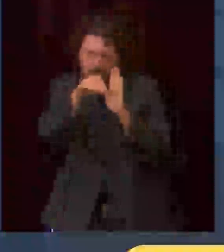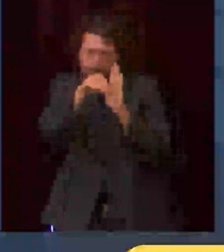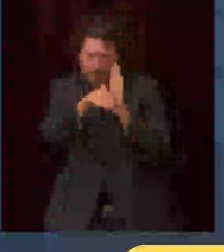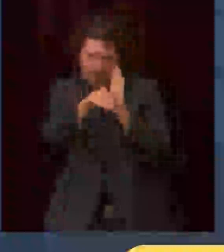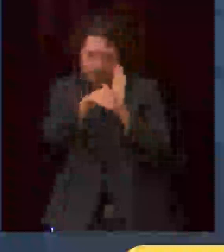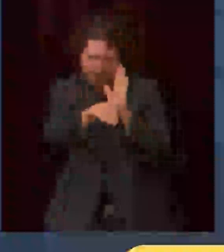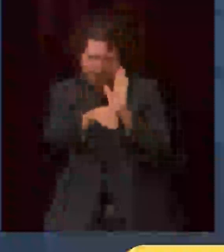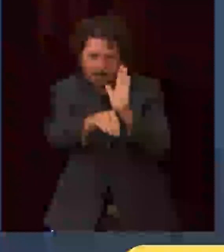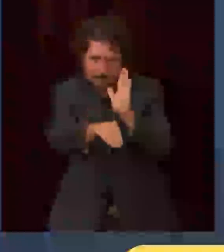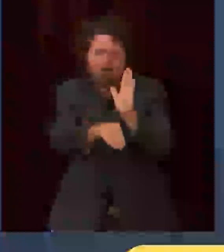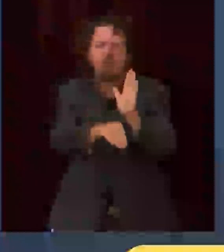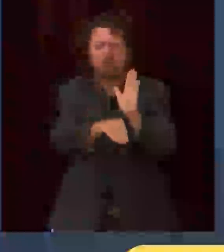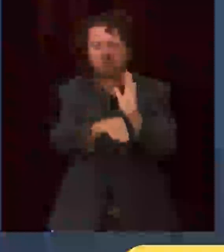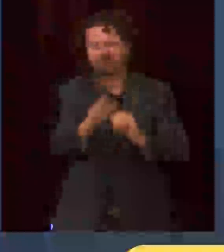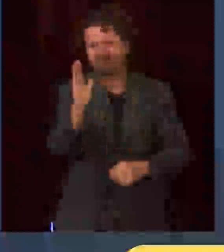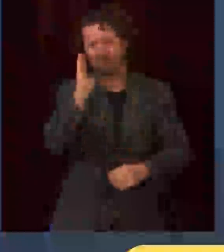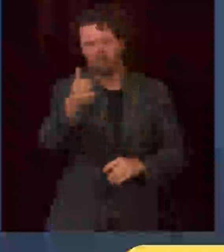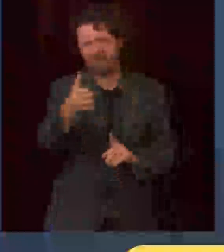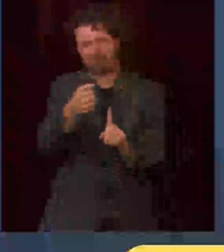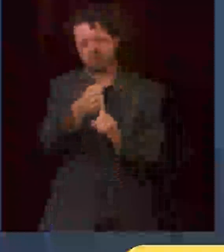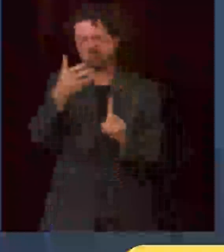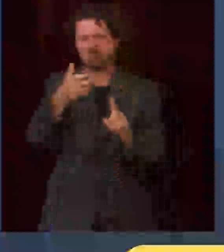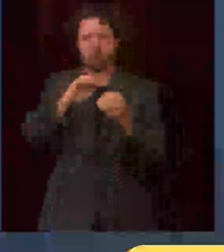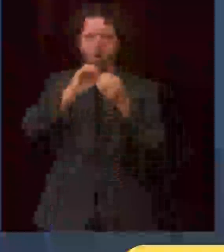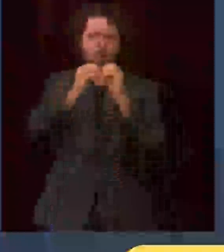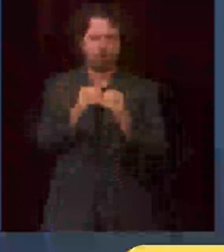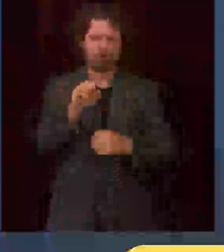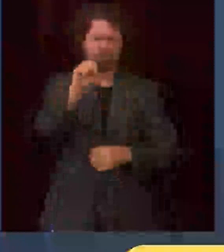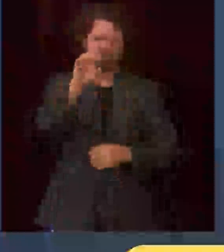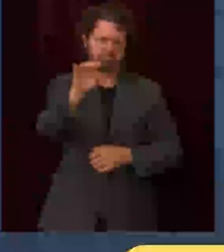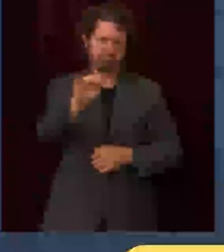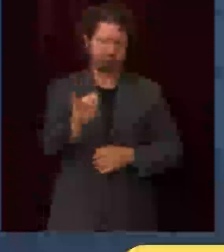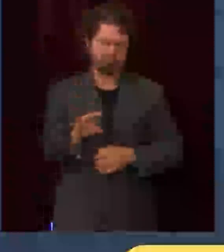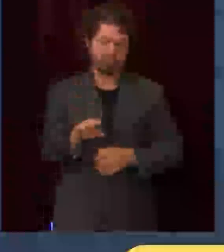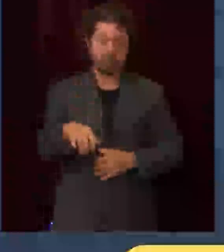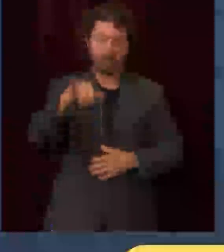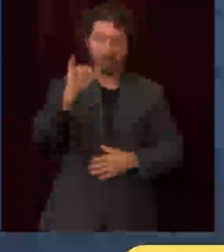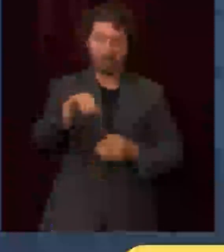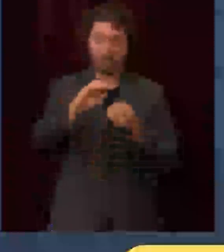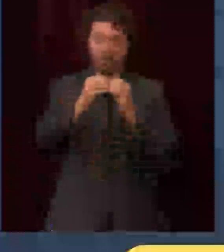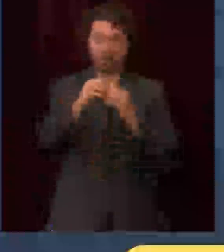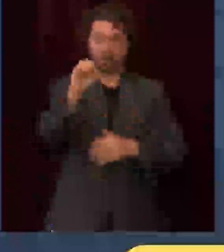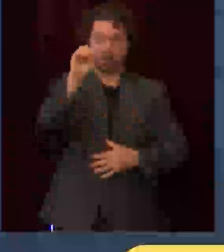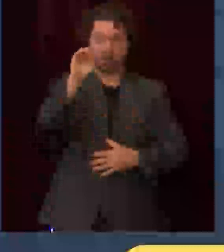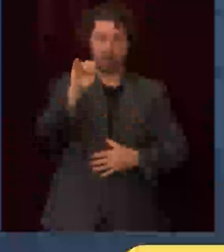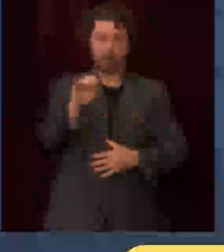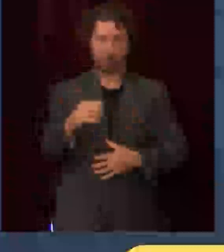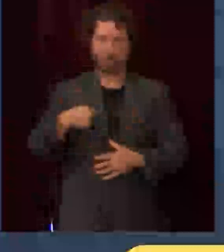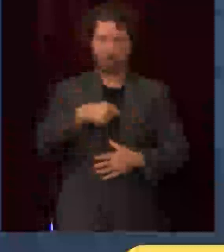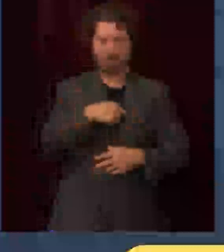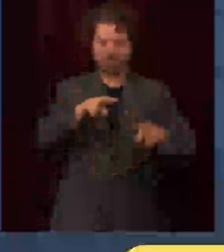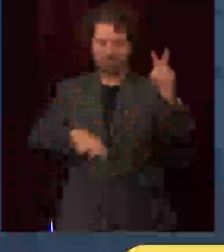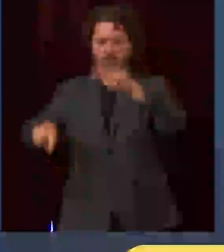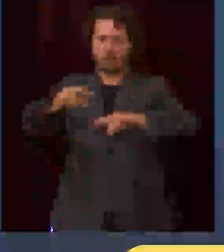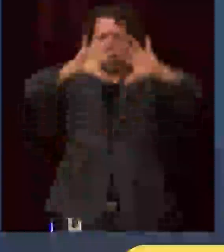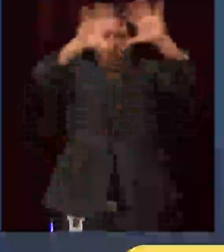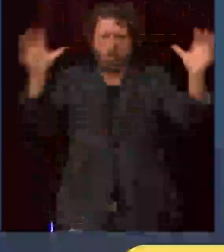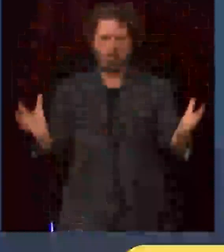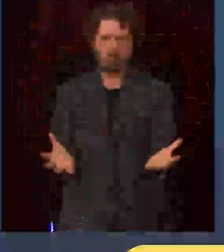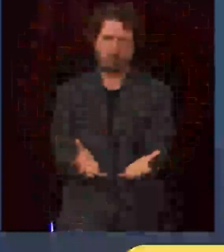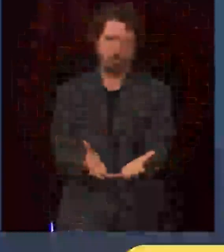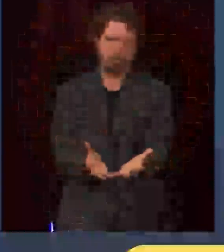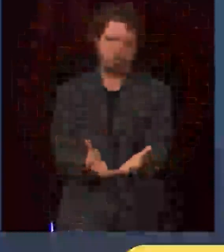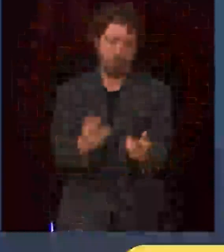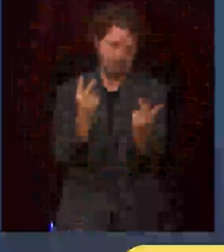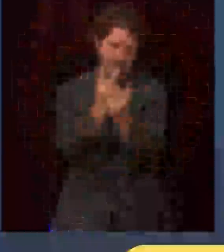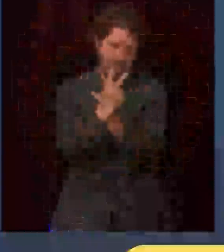in a moment. These metrics entail really a holistic view of how threatening the virus is in